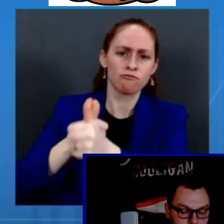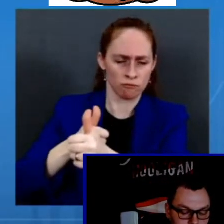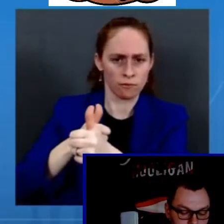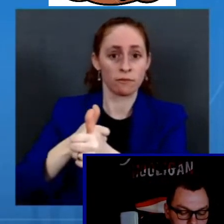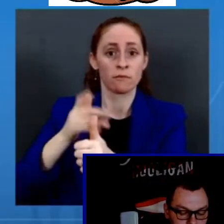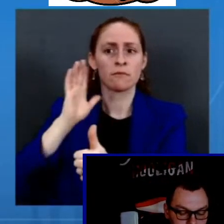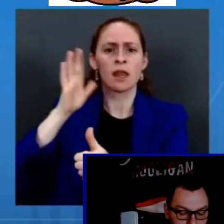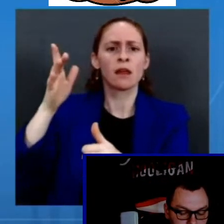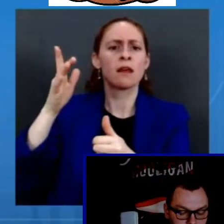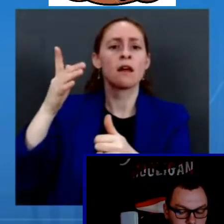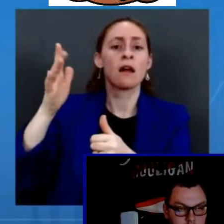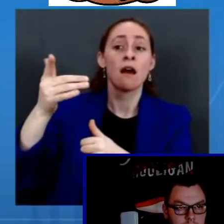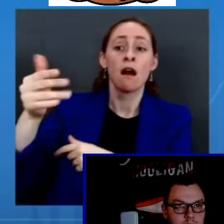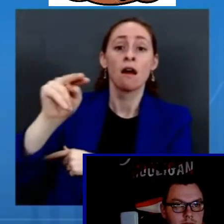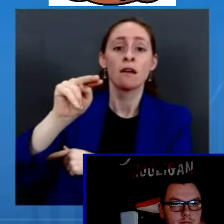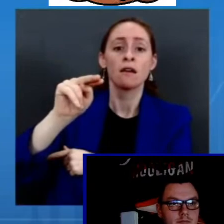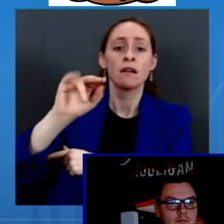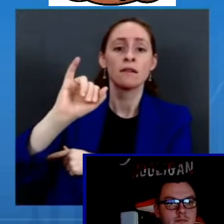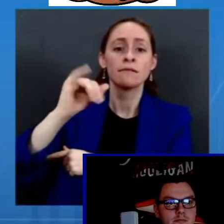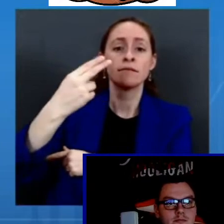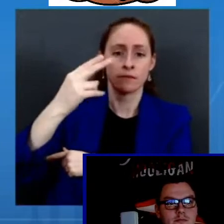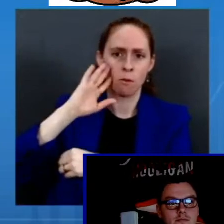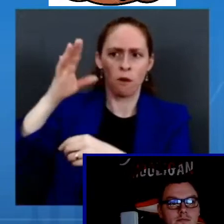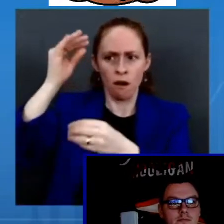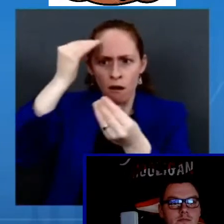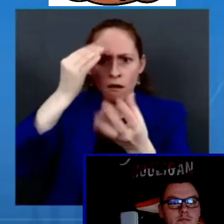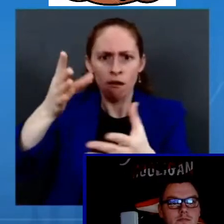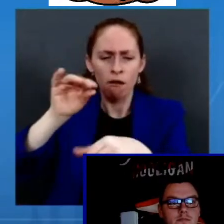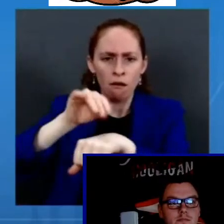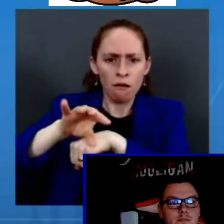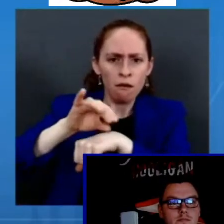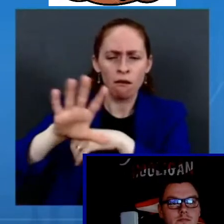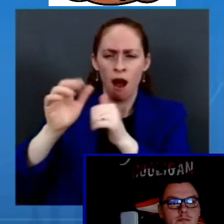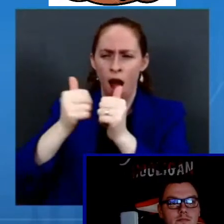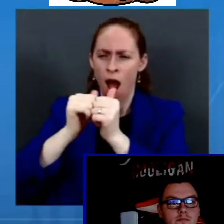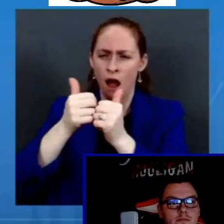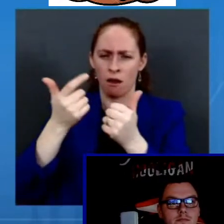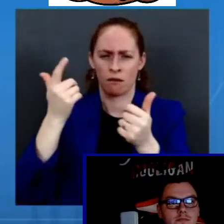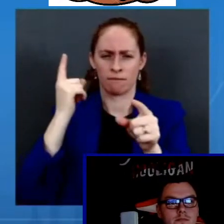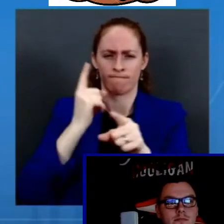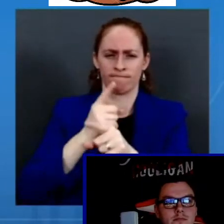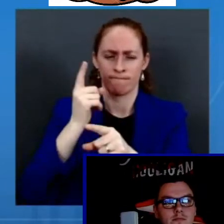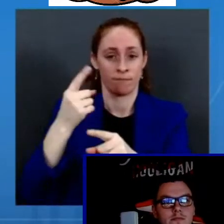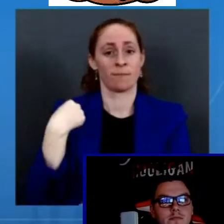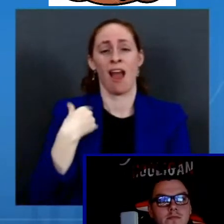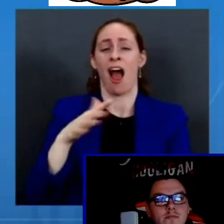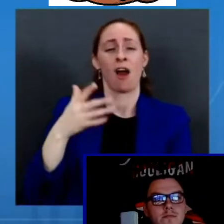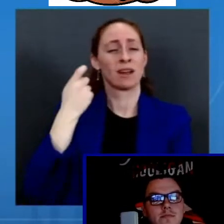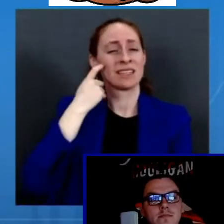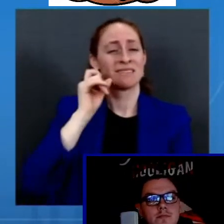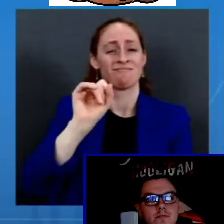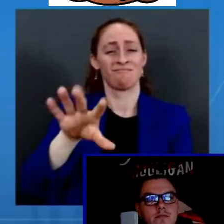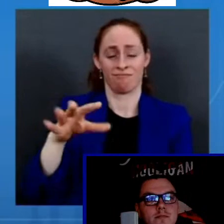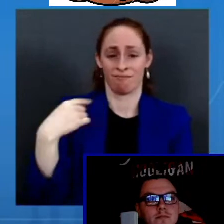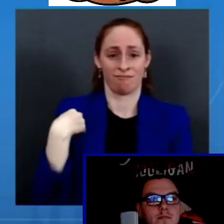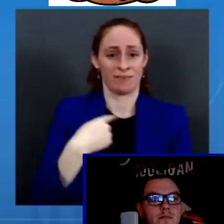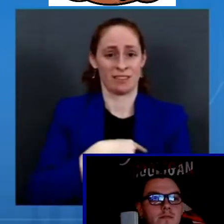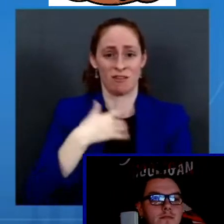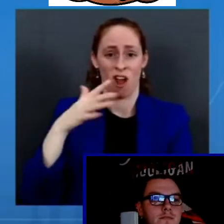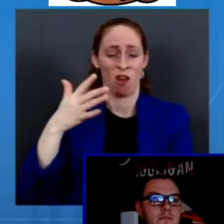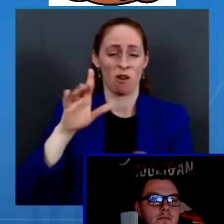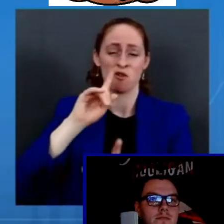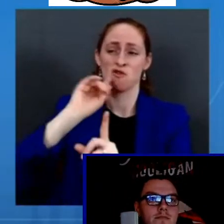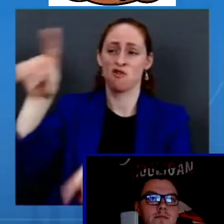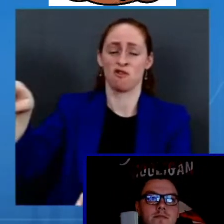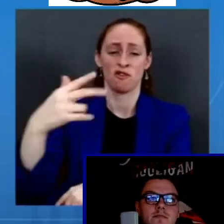And as I mentioned earlier, we have purchased 3 million of the Merck pills. Over to you, Dr. Walensky. Yeah, thank you for